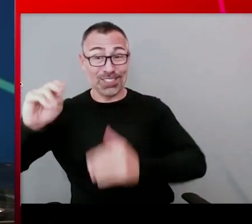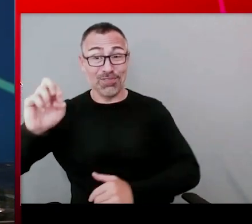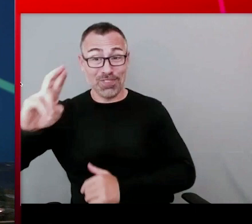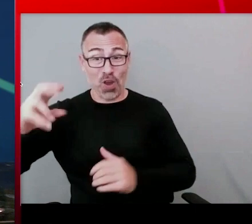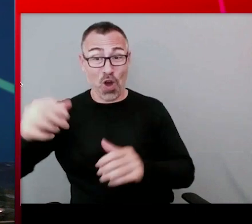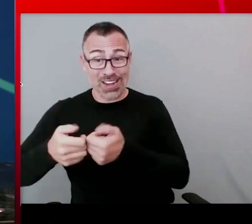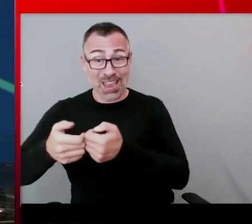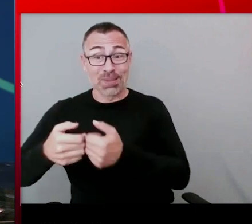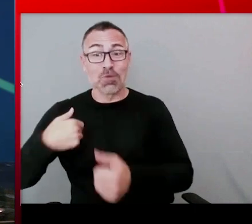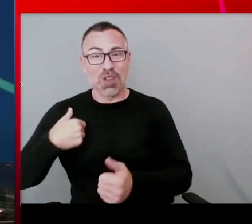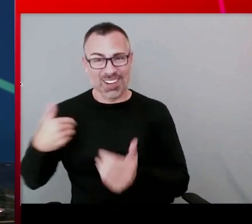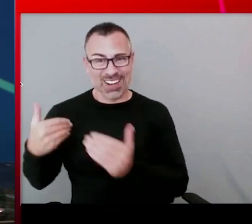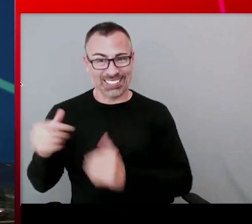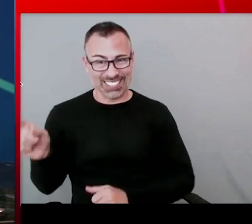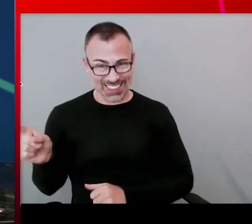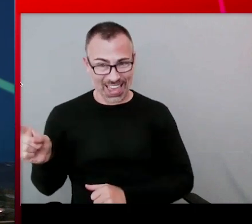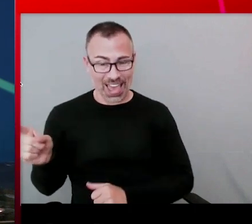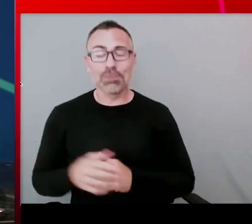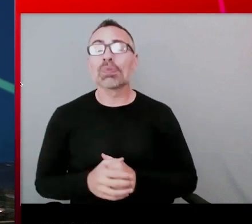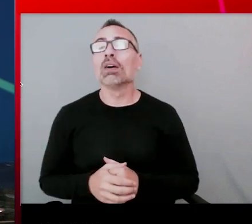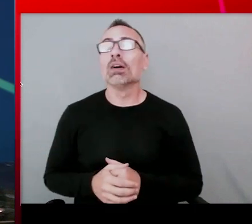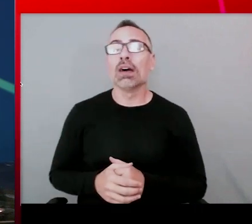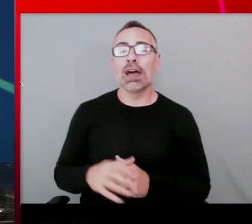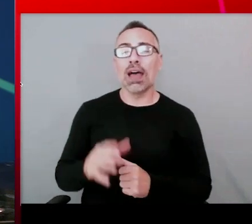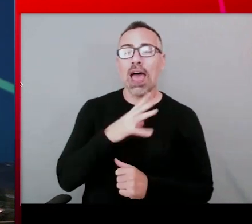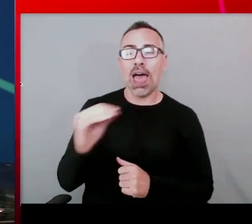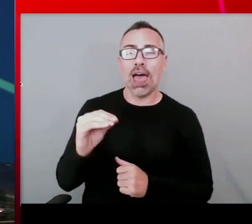finding it. And then in virtually